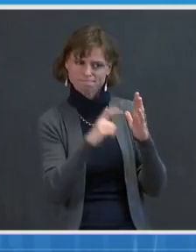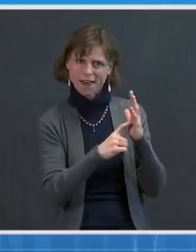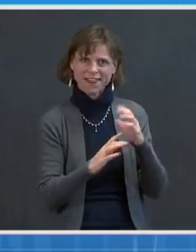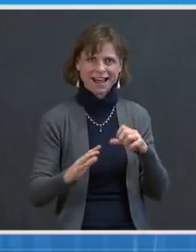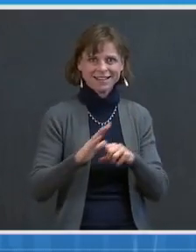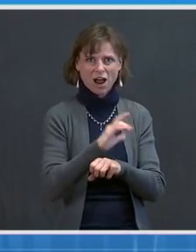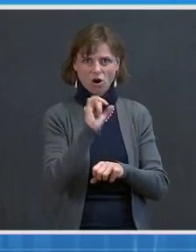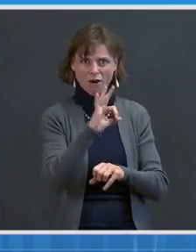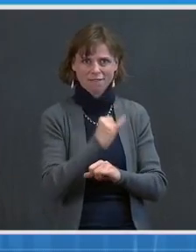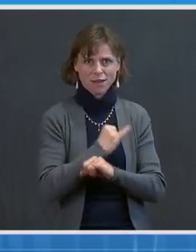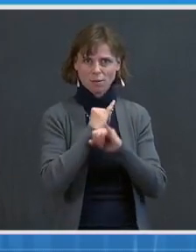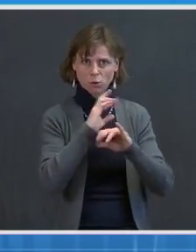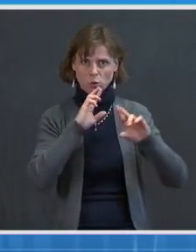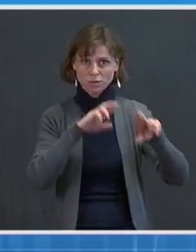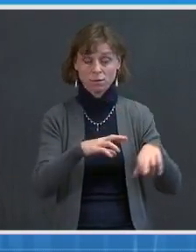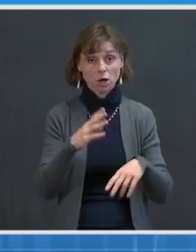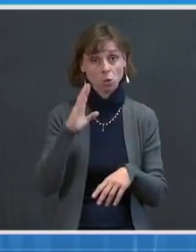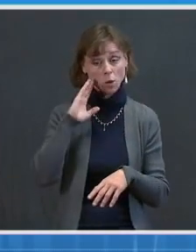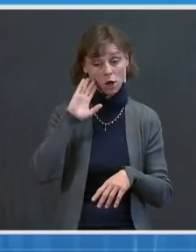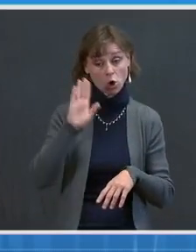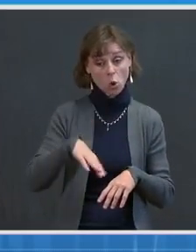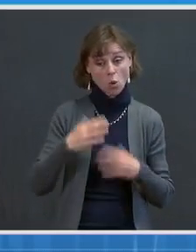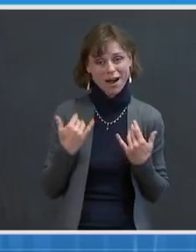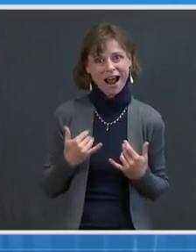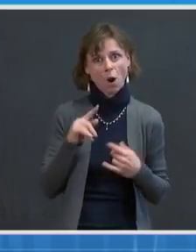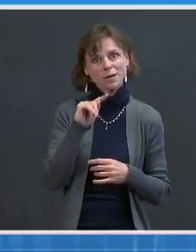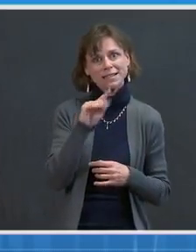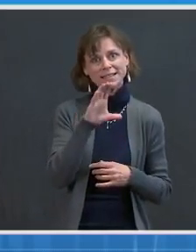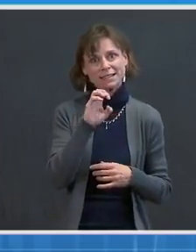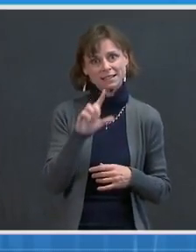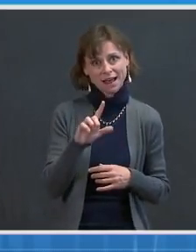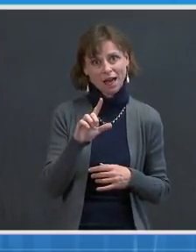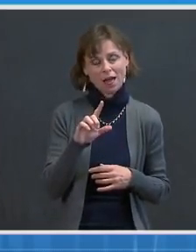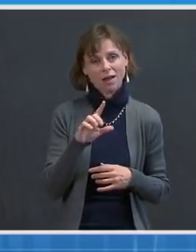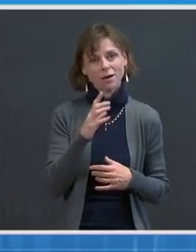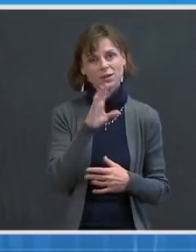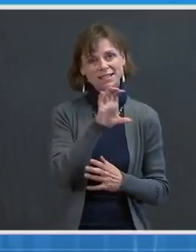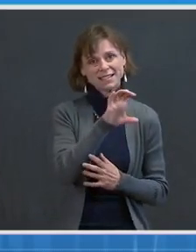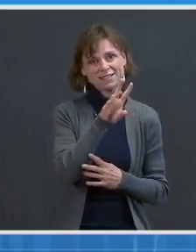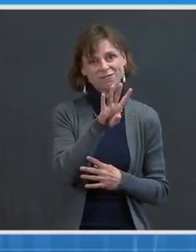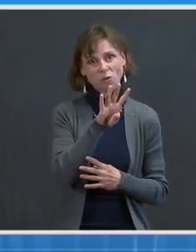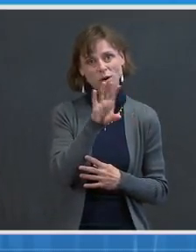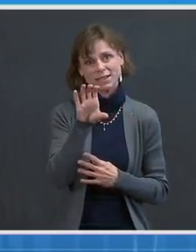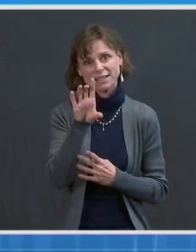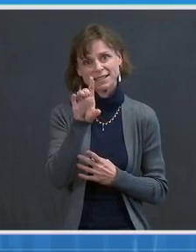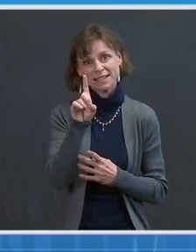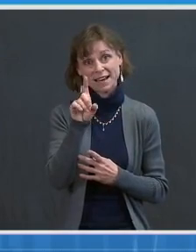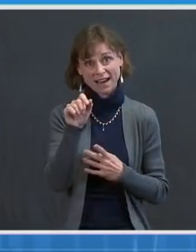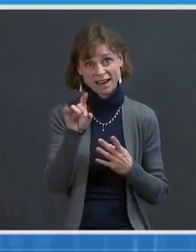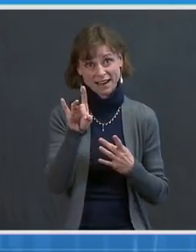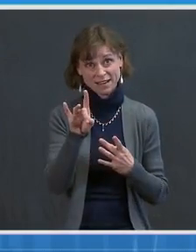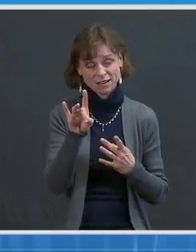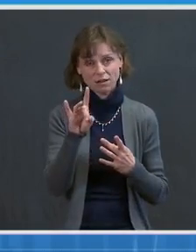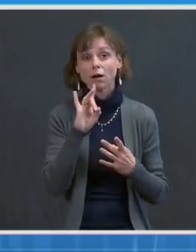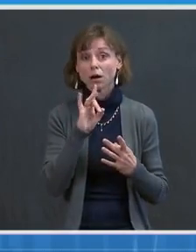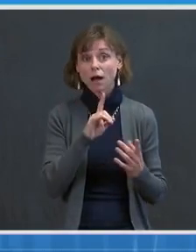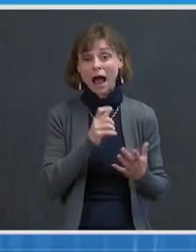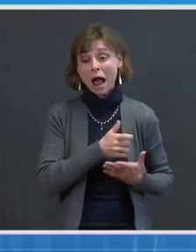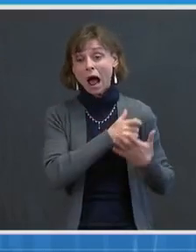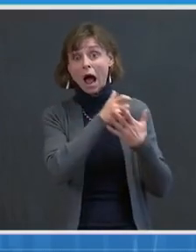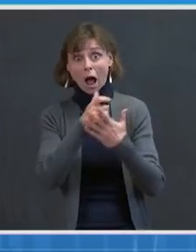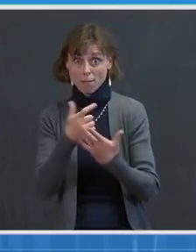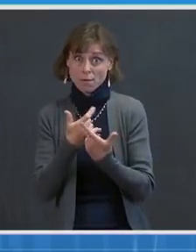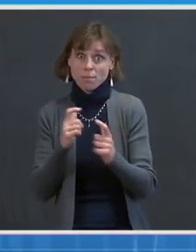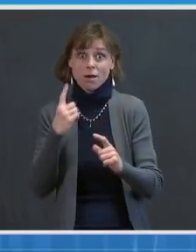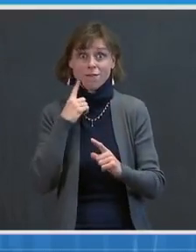more, that the T cell responses, both CD4 and CD8, may also contribute significantly to the durability